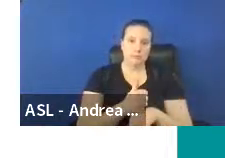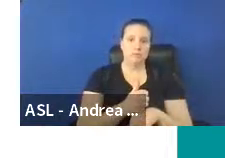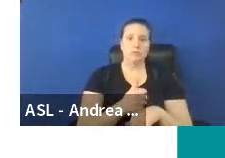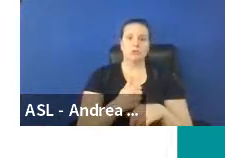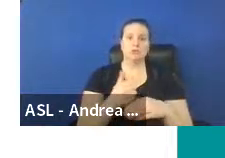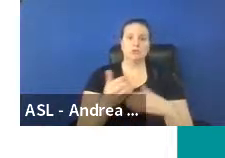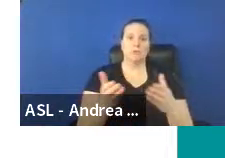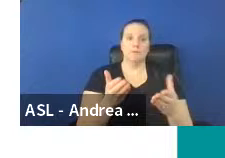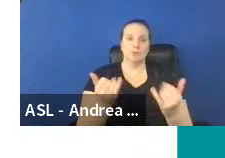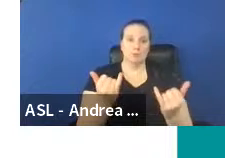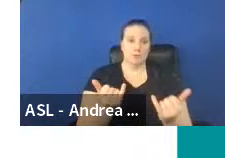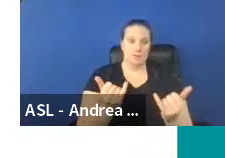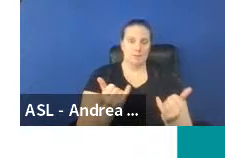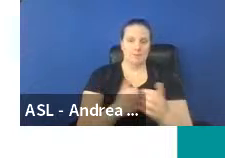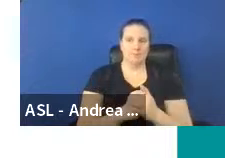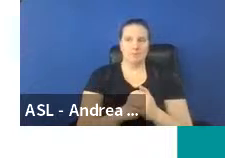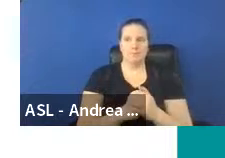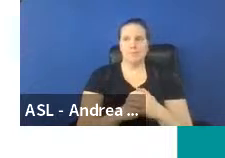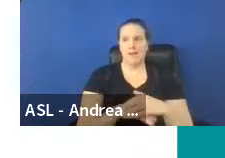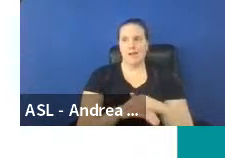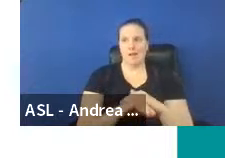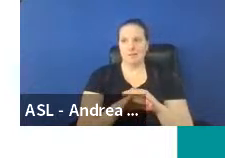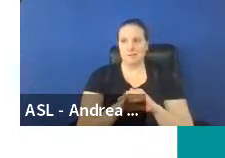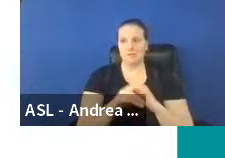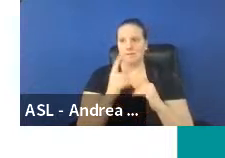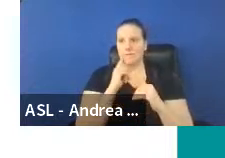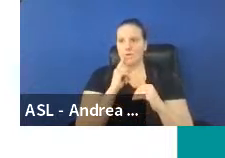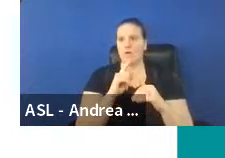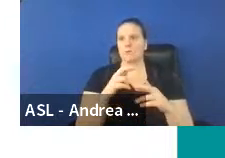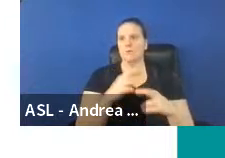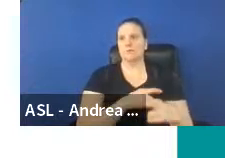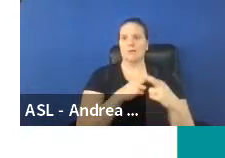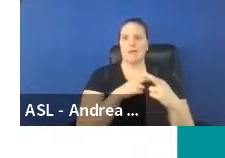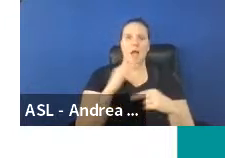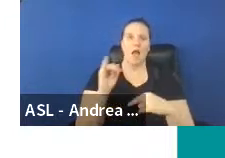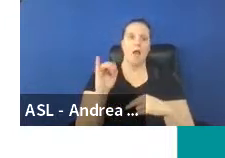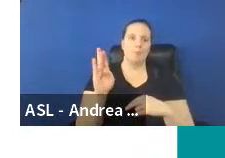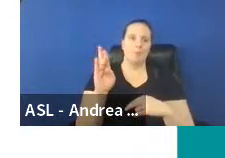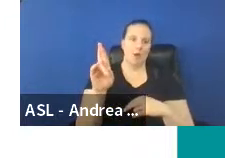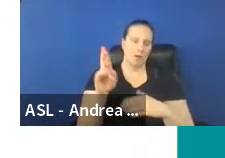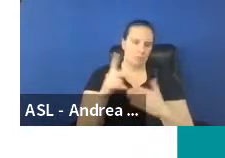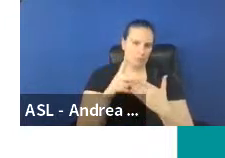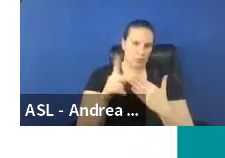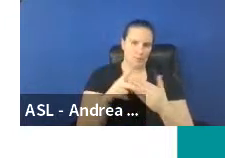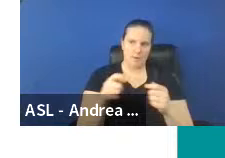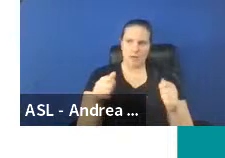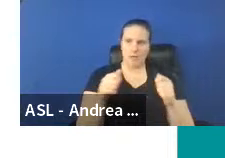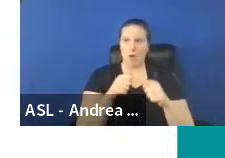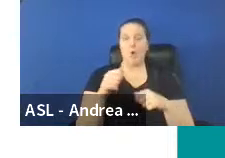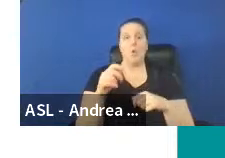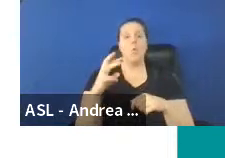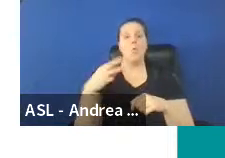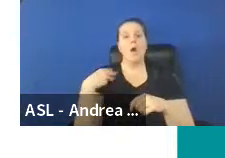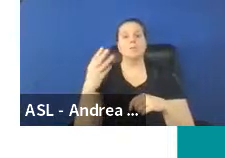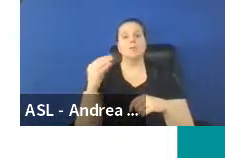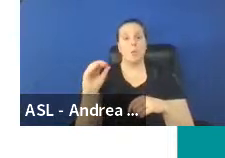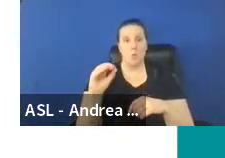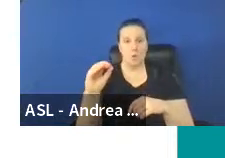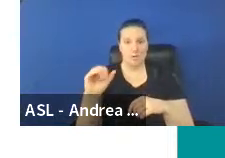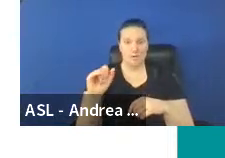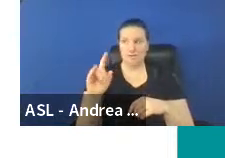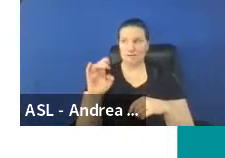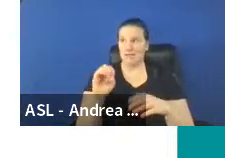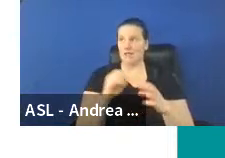today. And it looks at access to jobs for residents of the IBR program area That's both the Washington and Oregon sides. That's what I'm showing